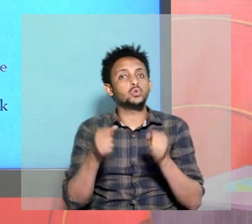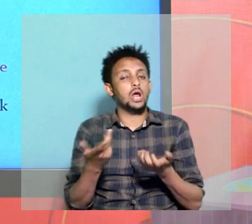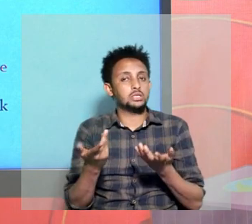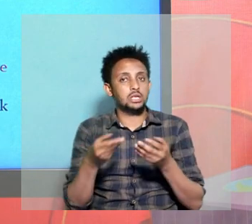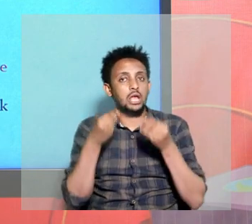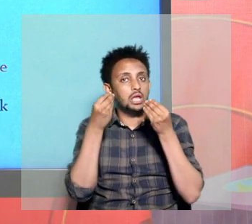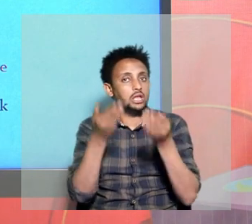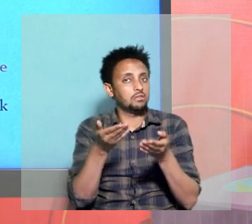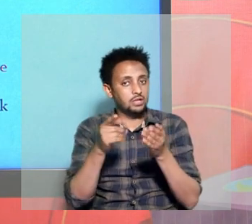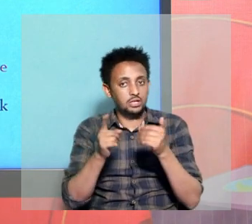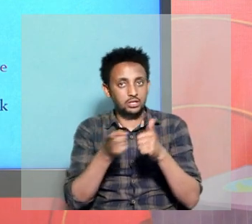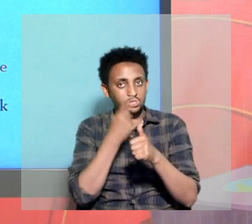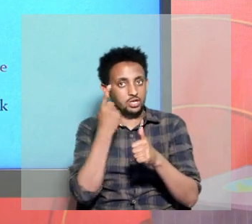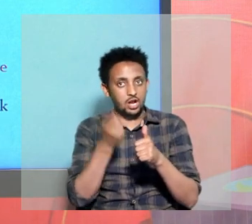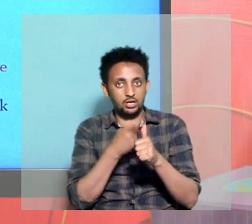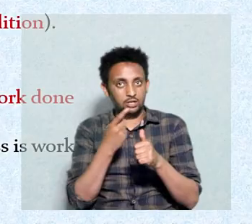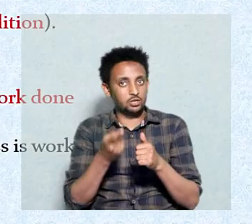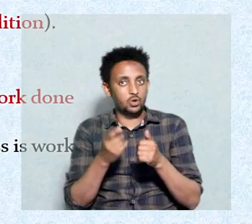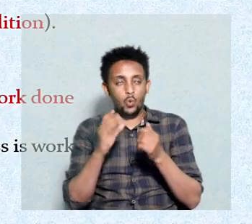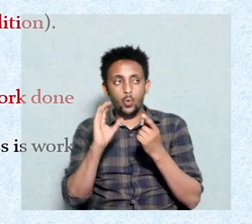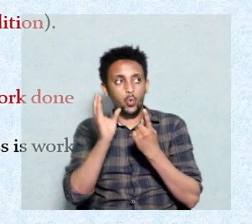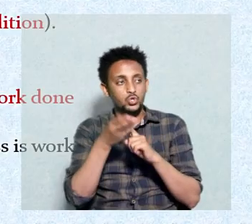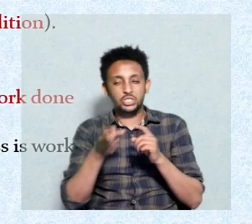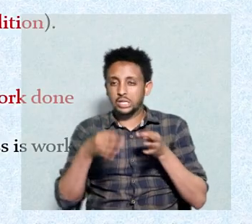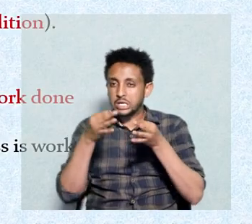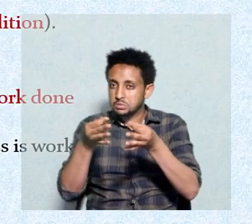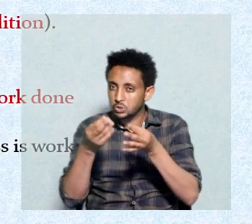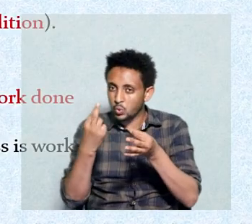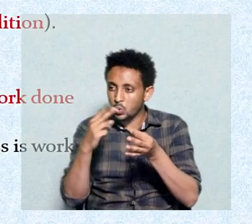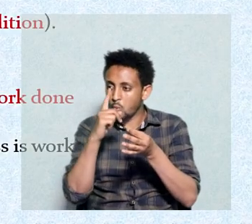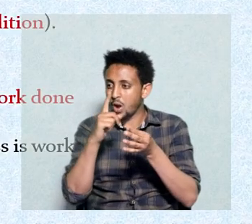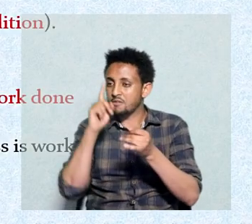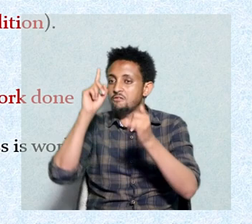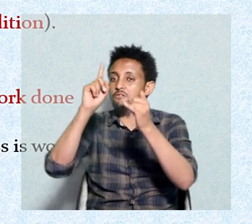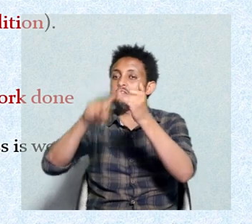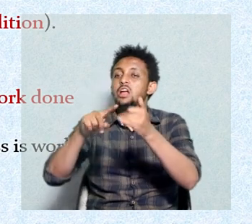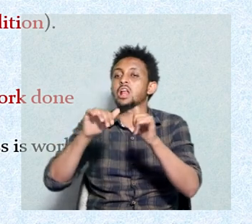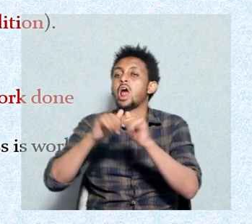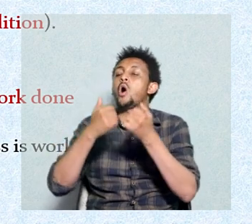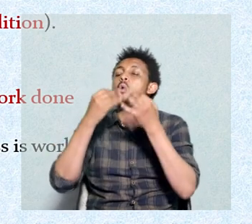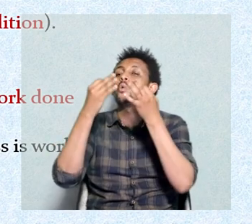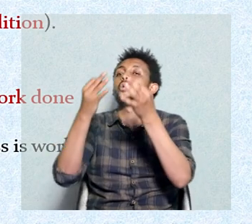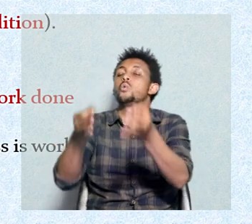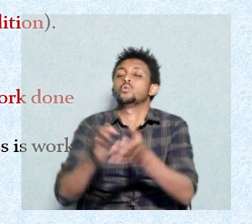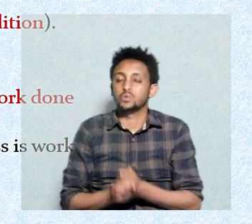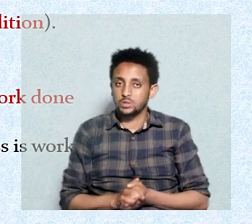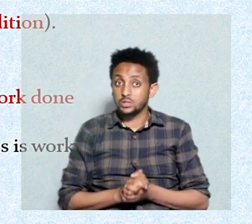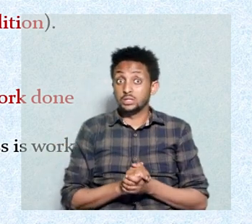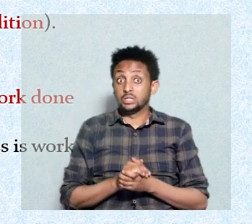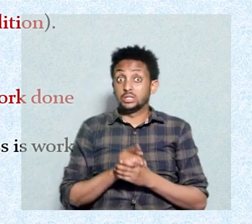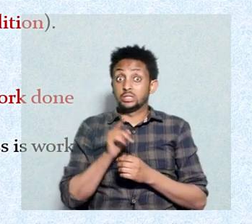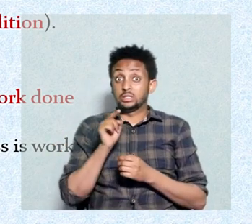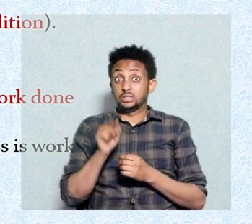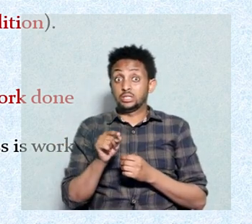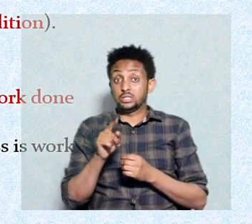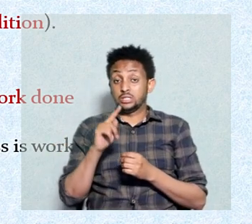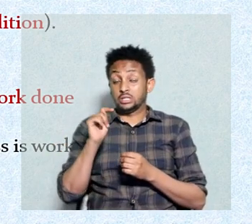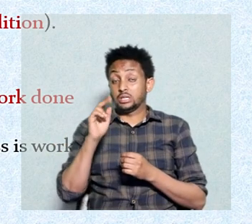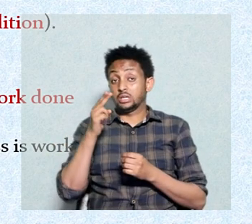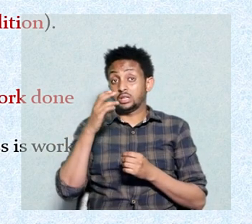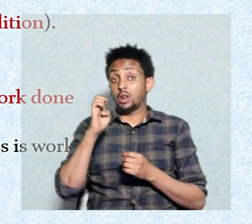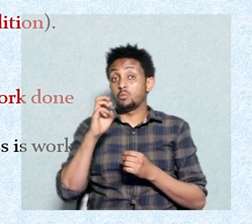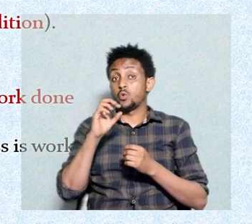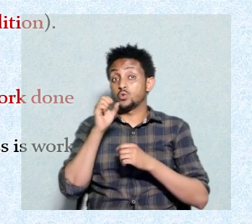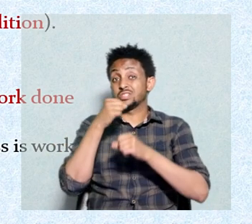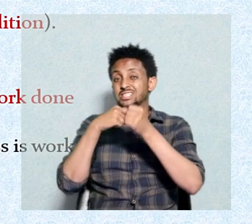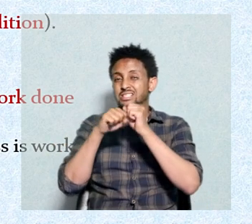given initial condition transmitted or transferred to the final states. So that in thermodynamics